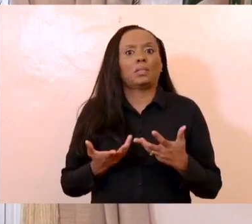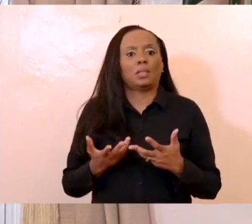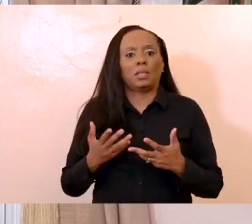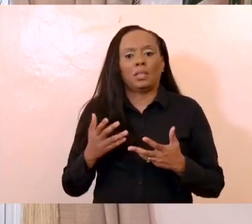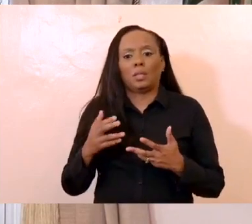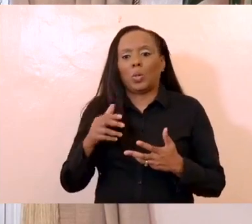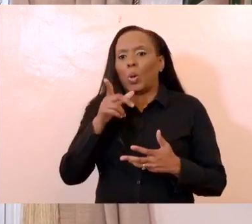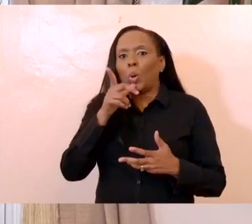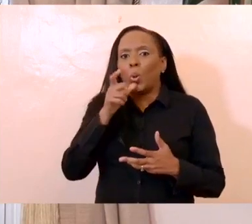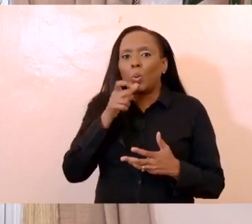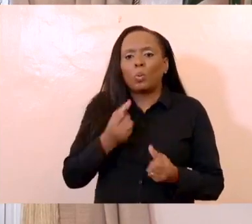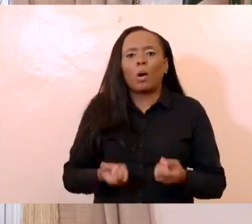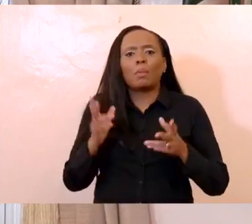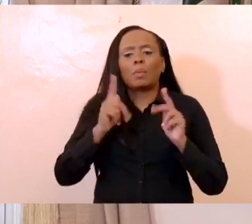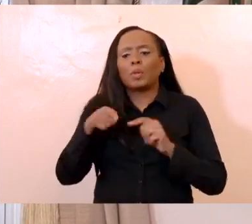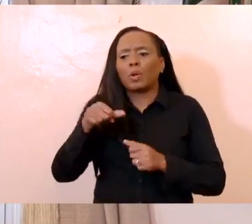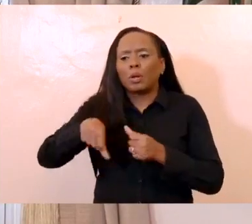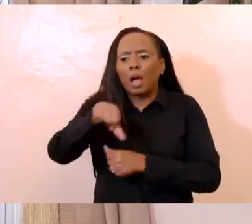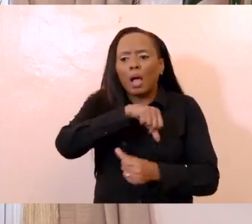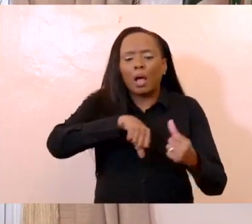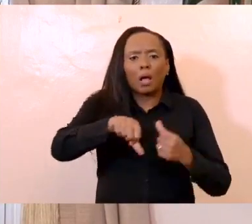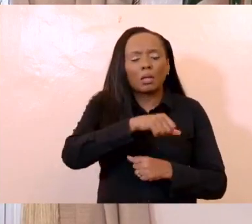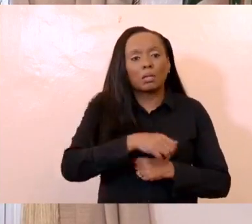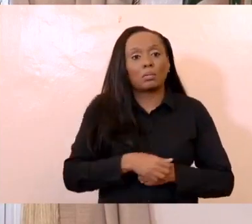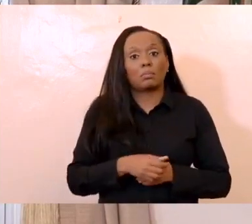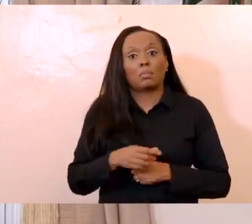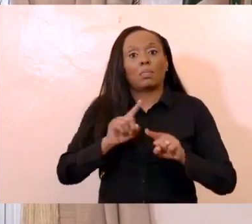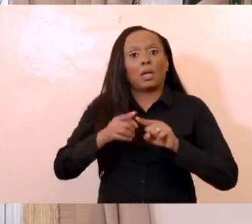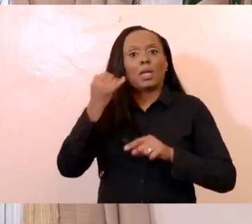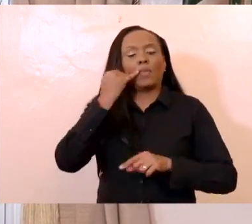go back to the day that they arrived.